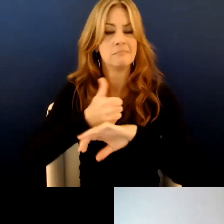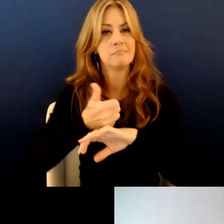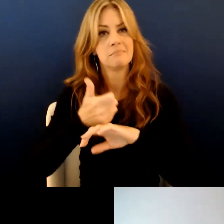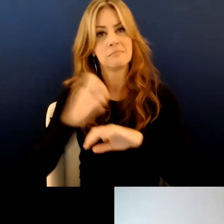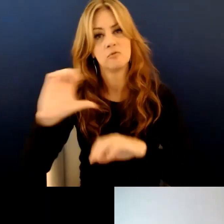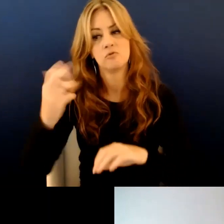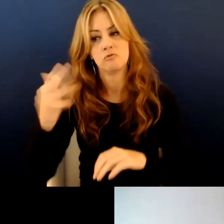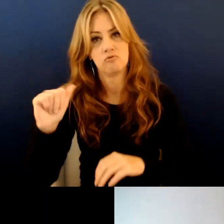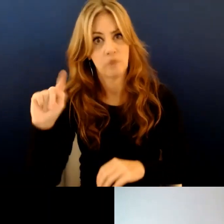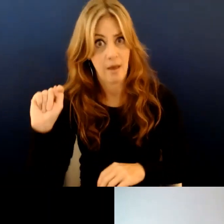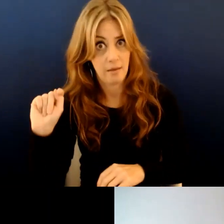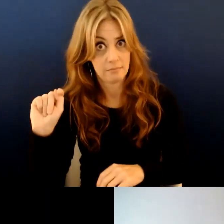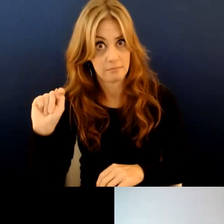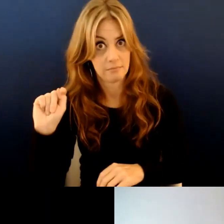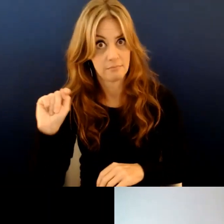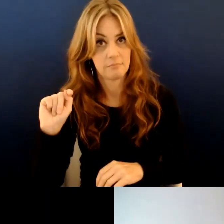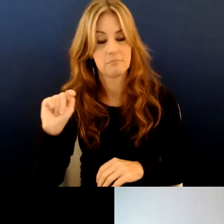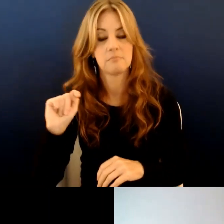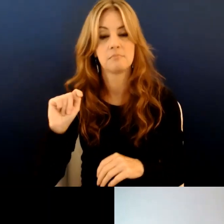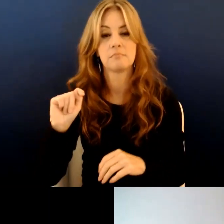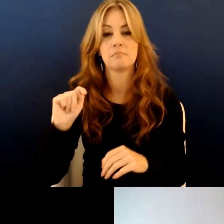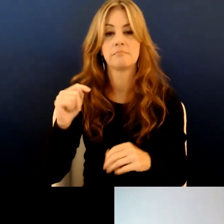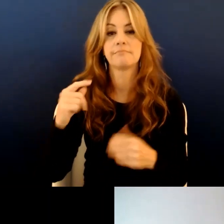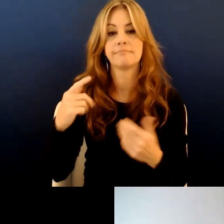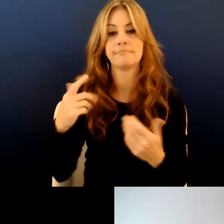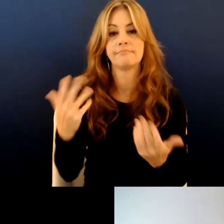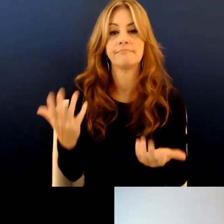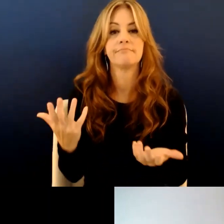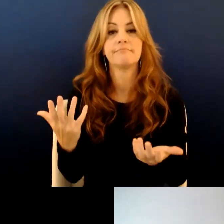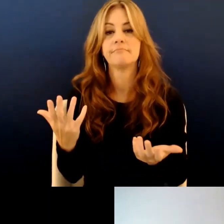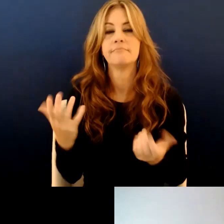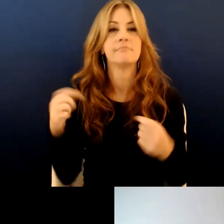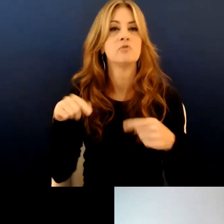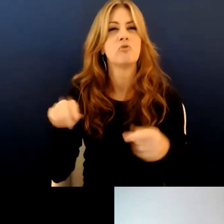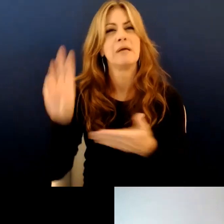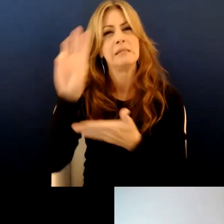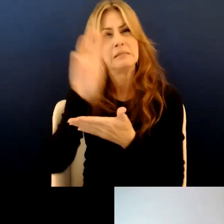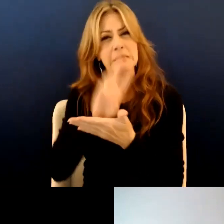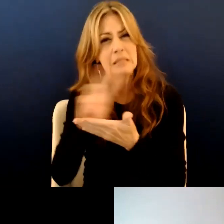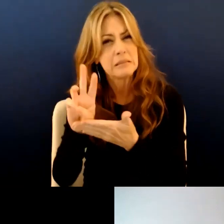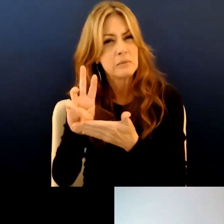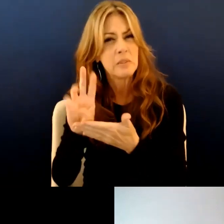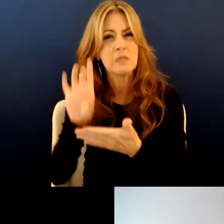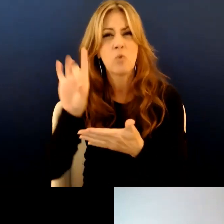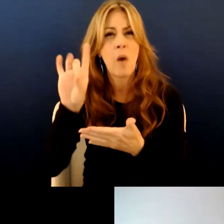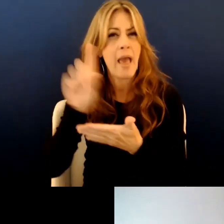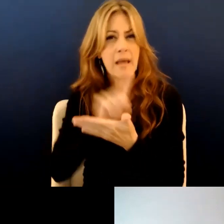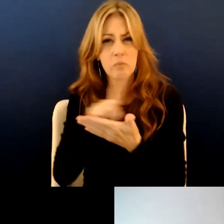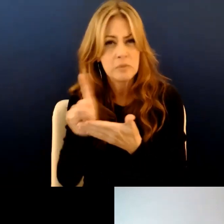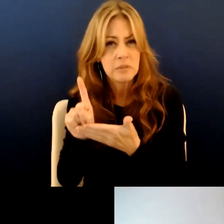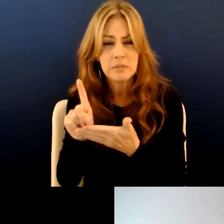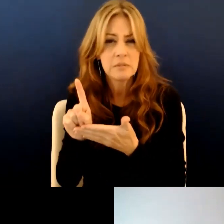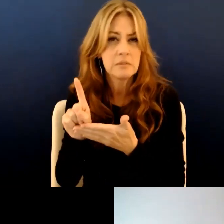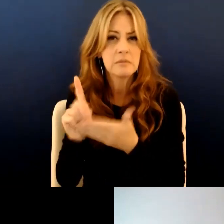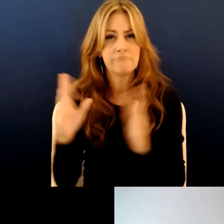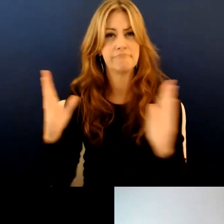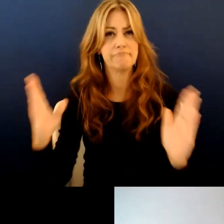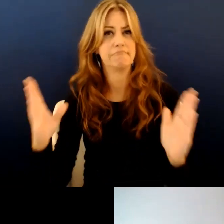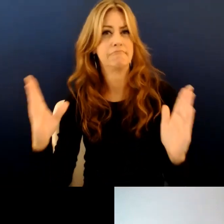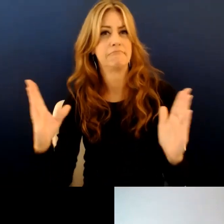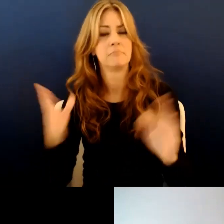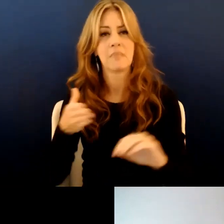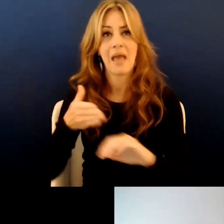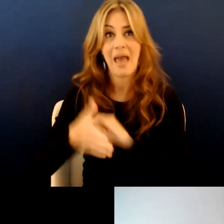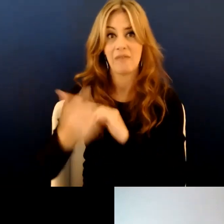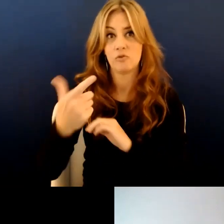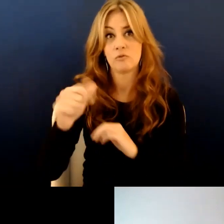over essentially a 6-week or 8-week period after the